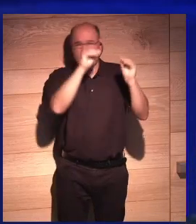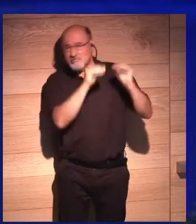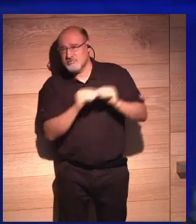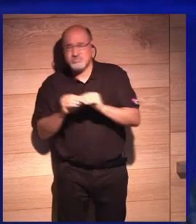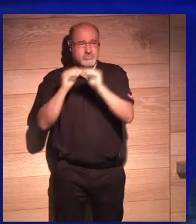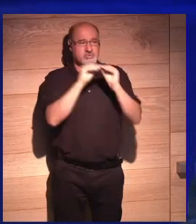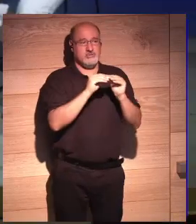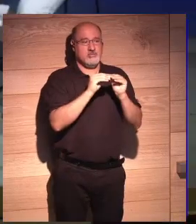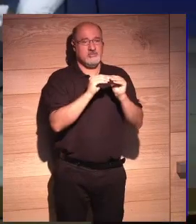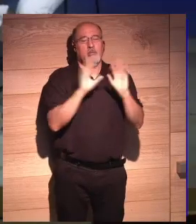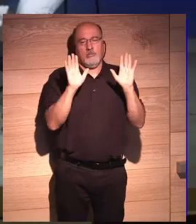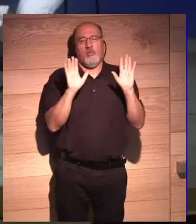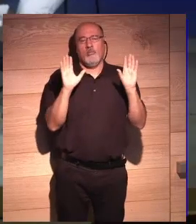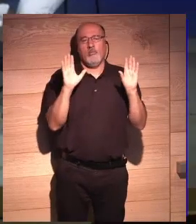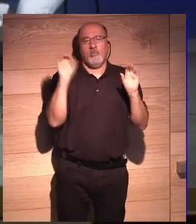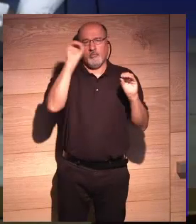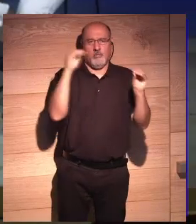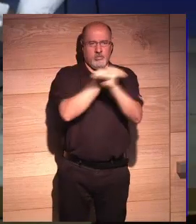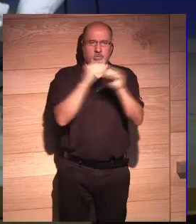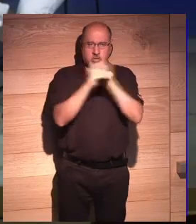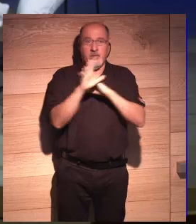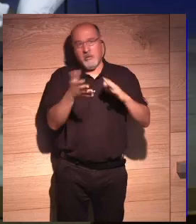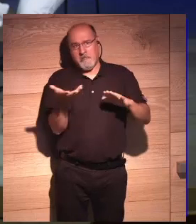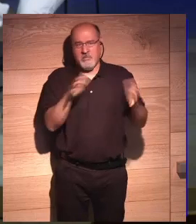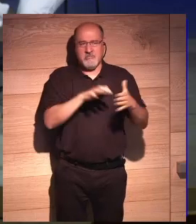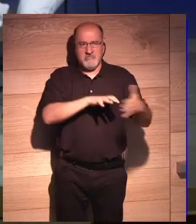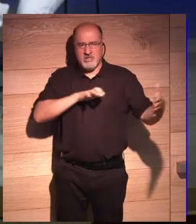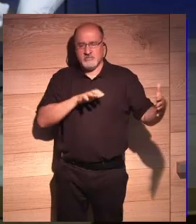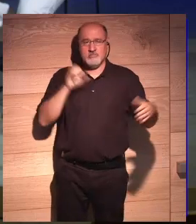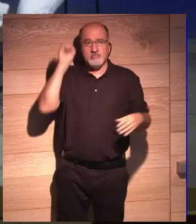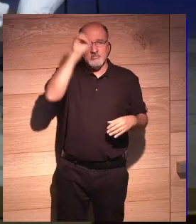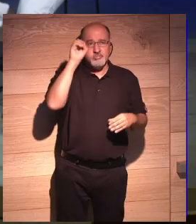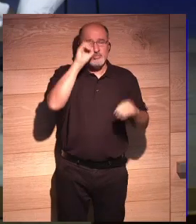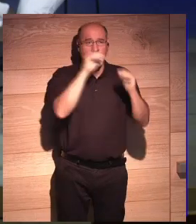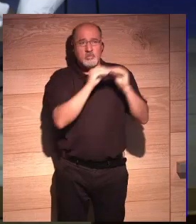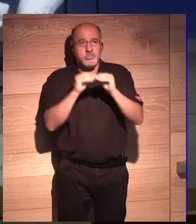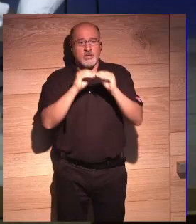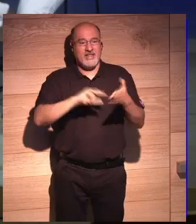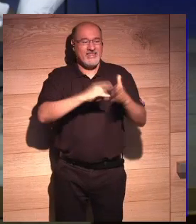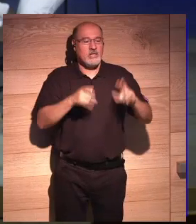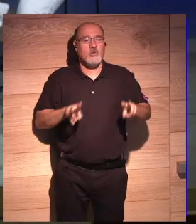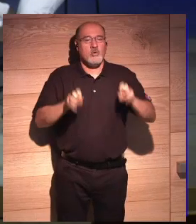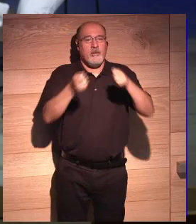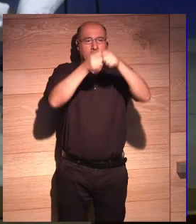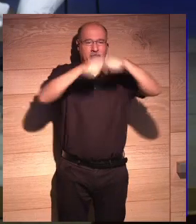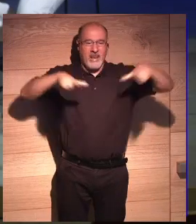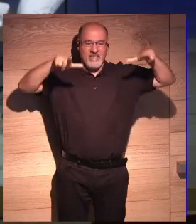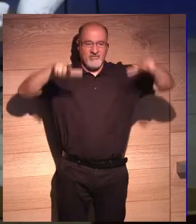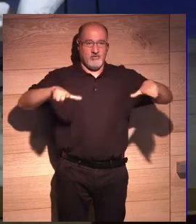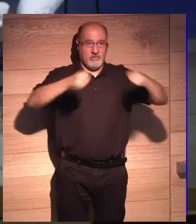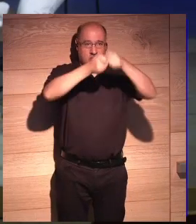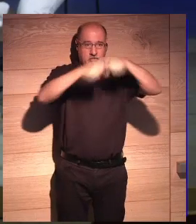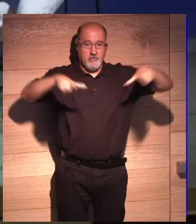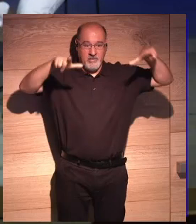opinion, although it's arguable, of course, that really says that VR is a technology, it's a